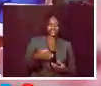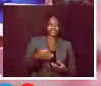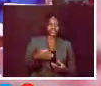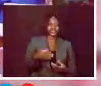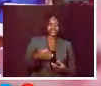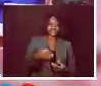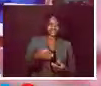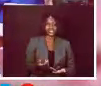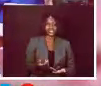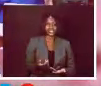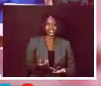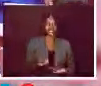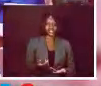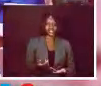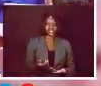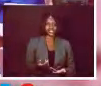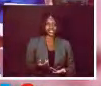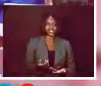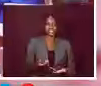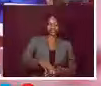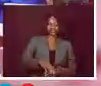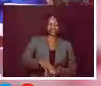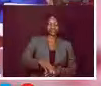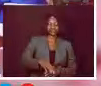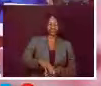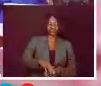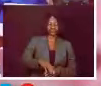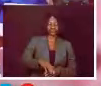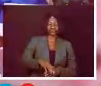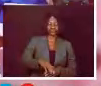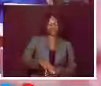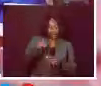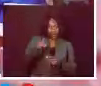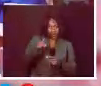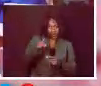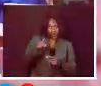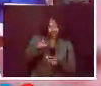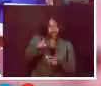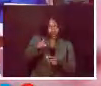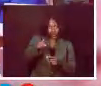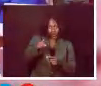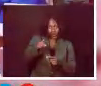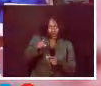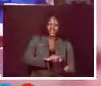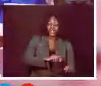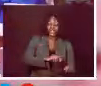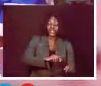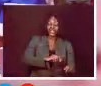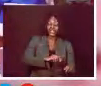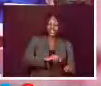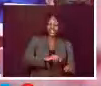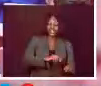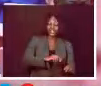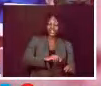I'm looking taller than you, so they are electing me and leaving you when you are truly an engineer who could even do the same work. But